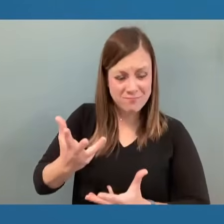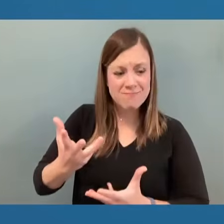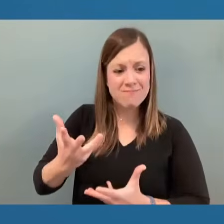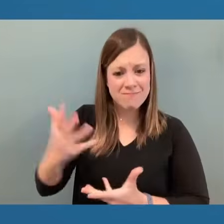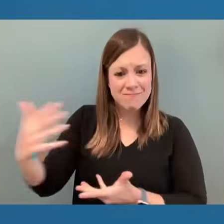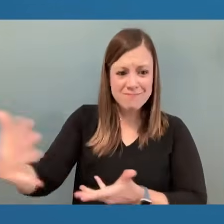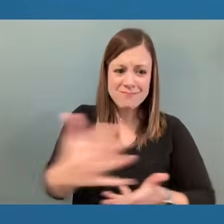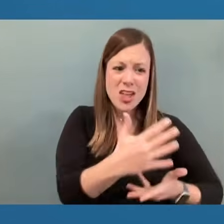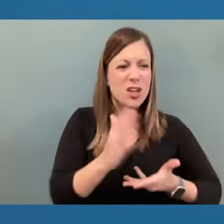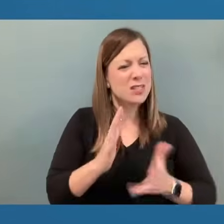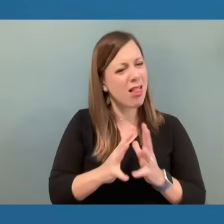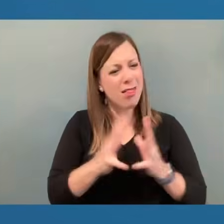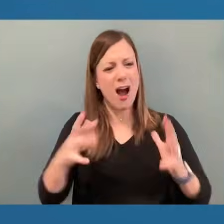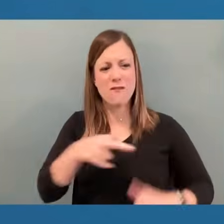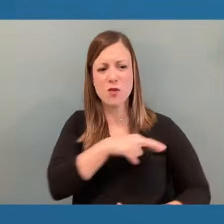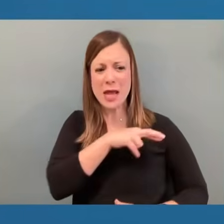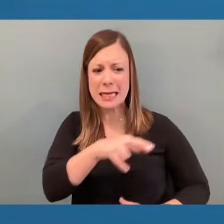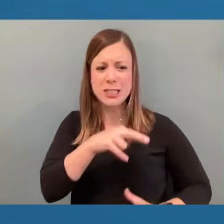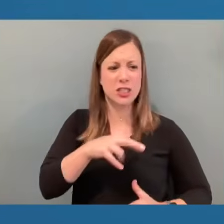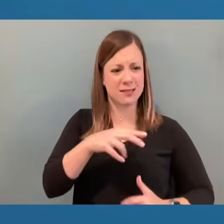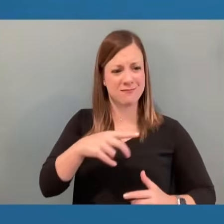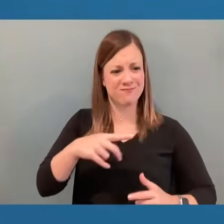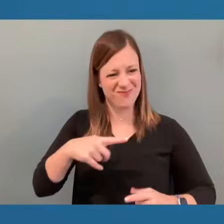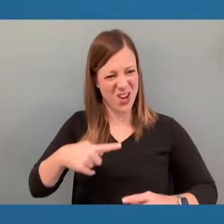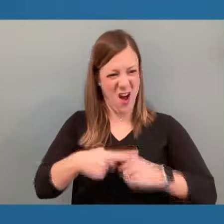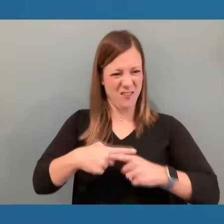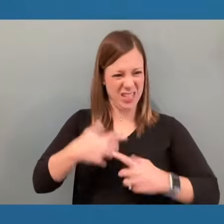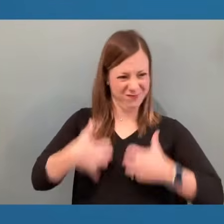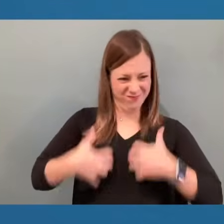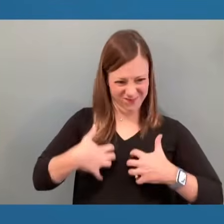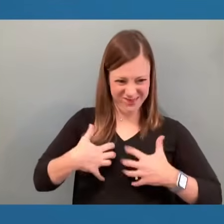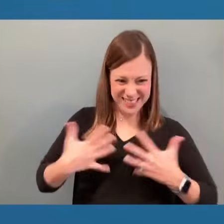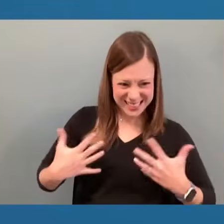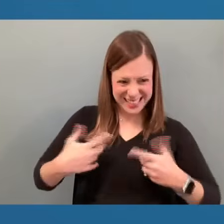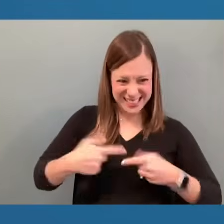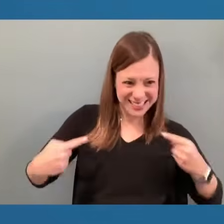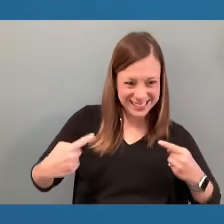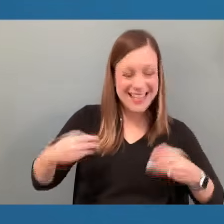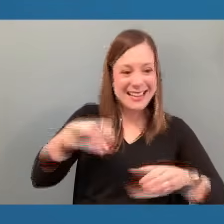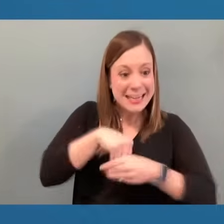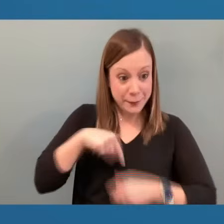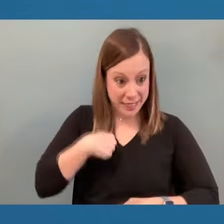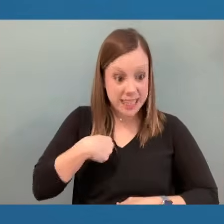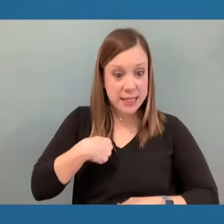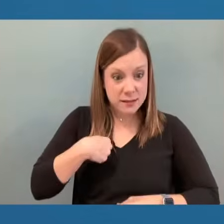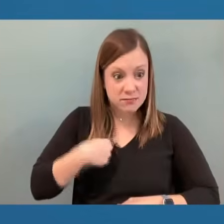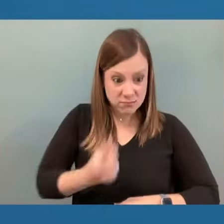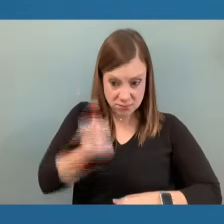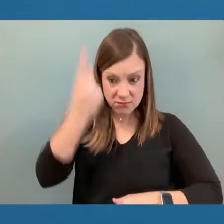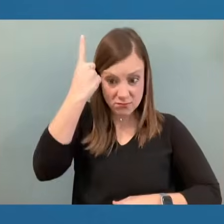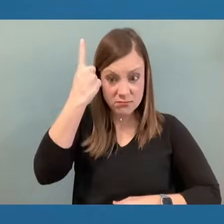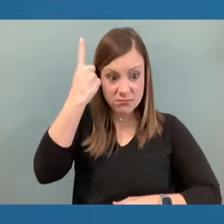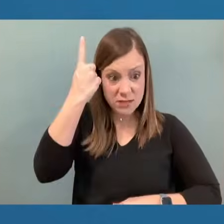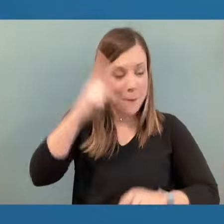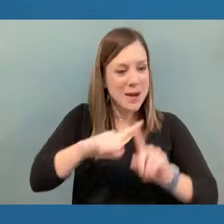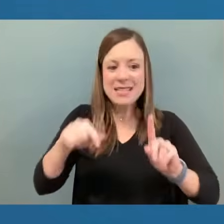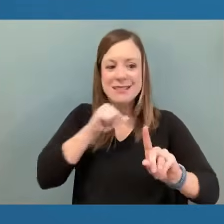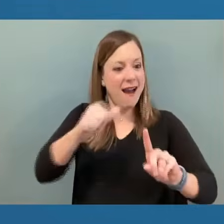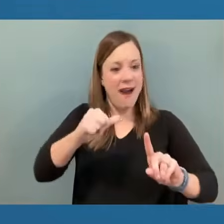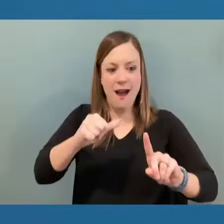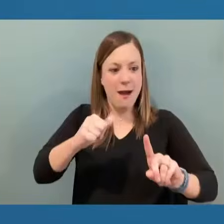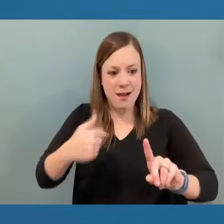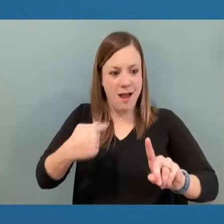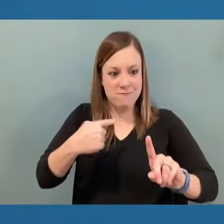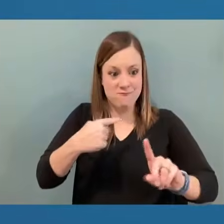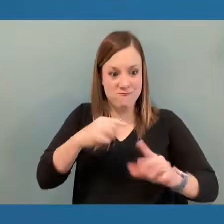religious conflict within me, the way I was raised and the issues, but I also have realized it's not about me. It's about